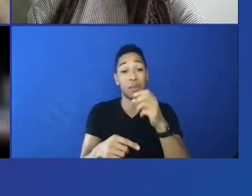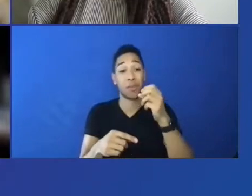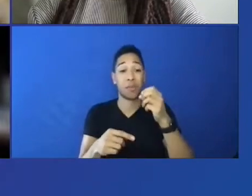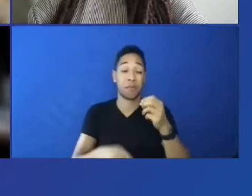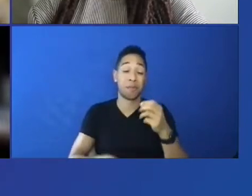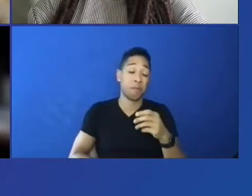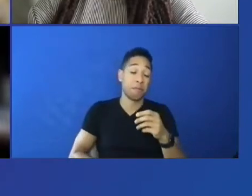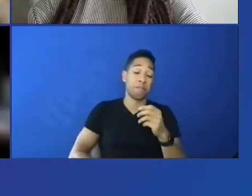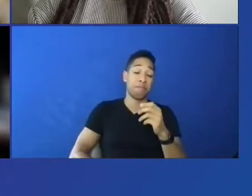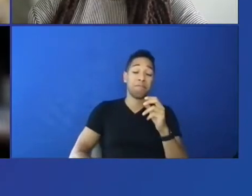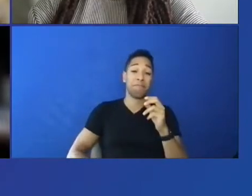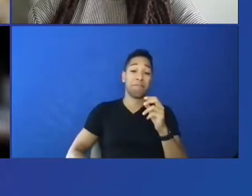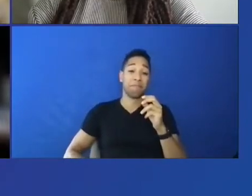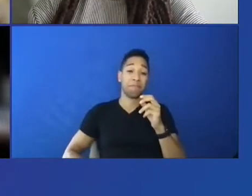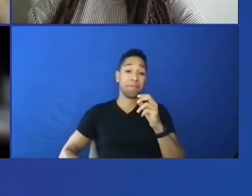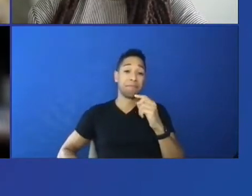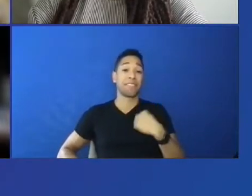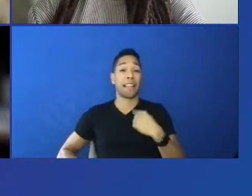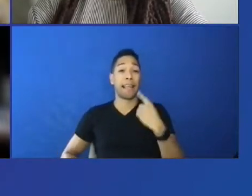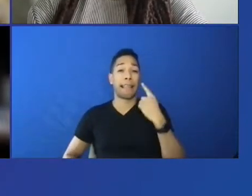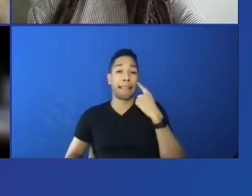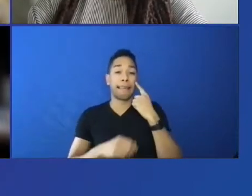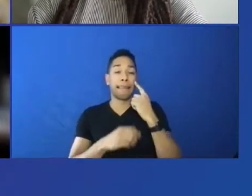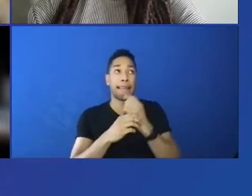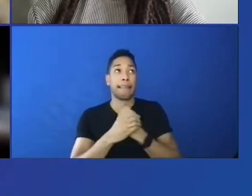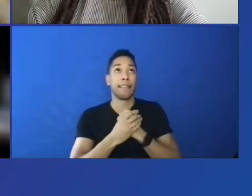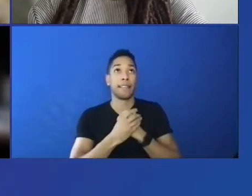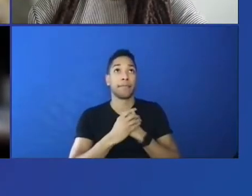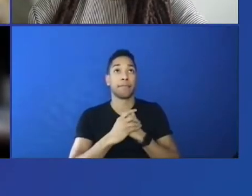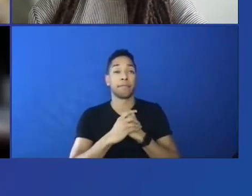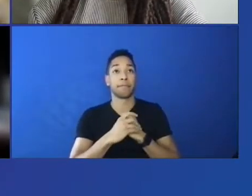adjacent, but I would say that